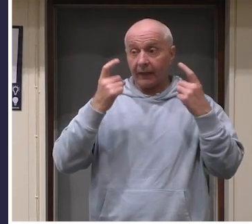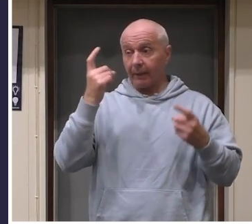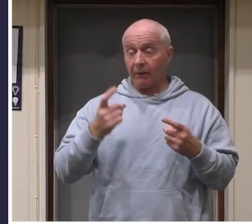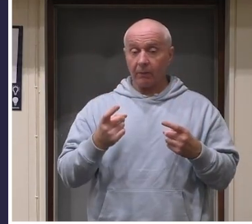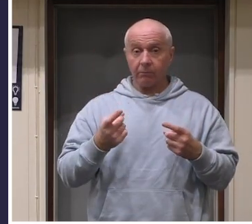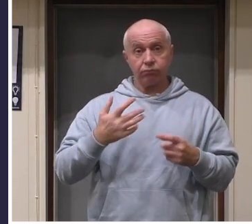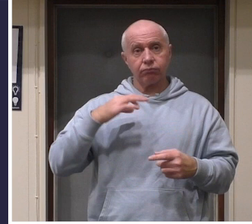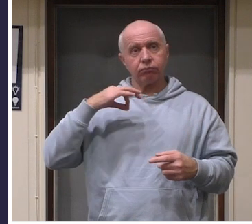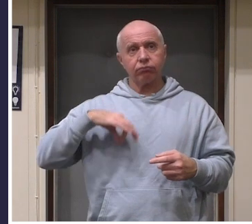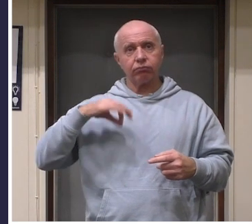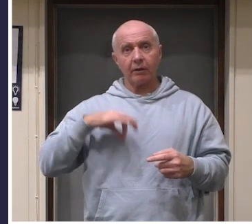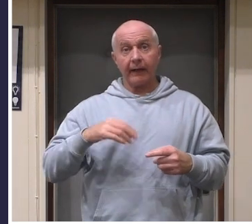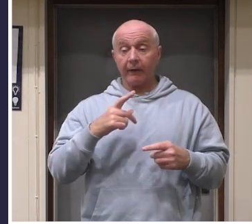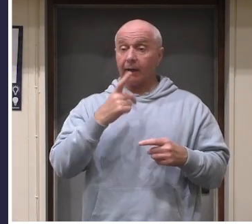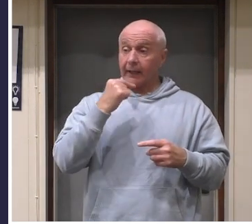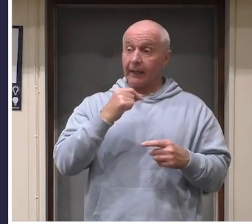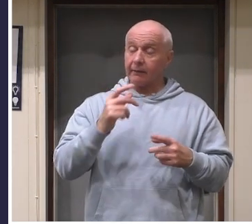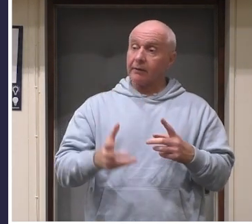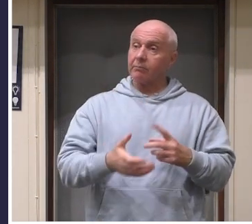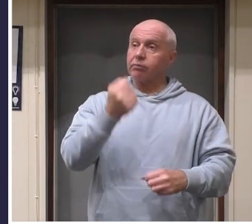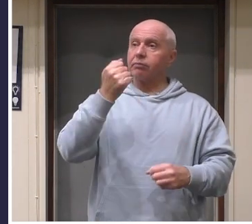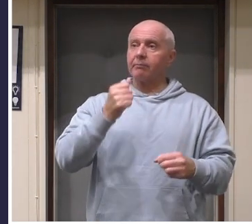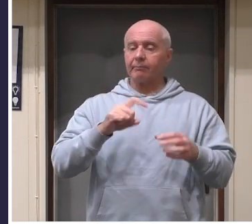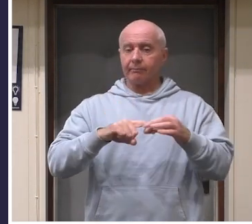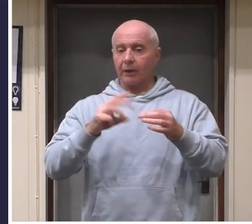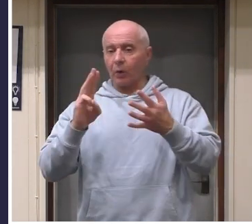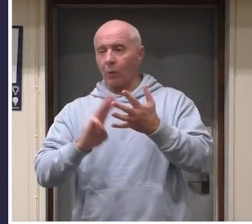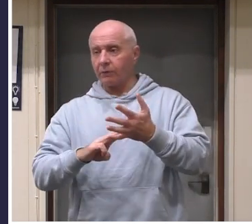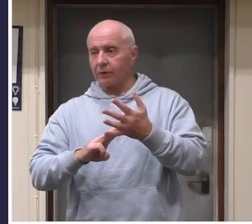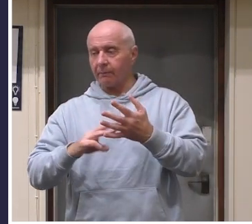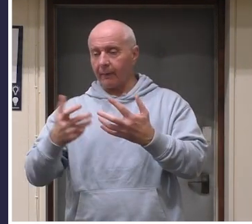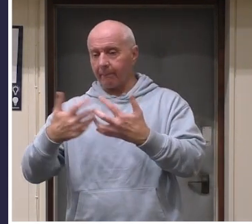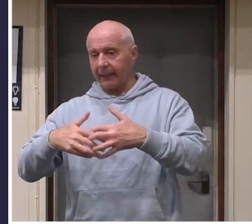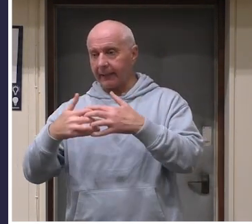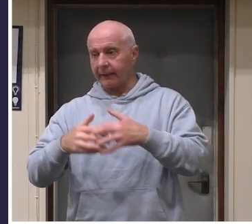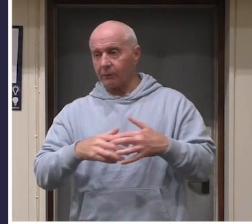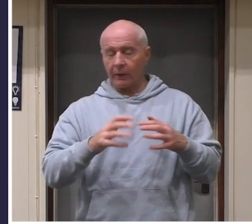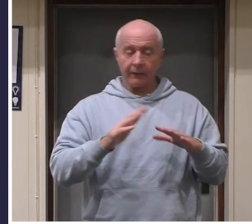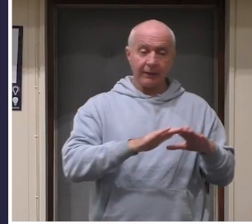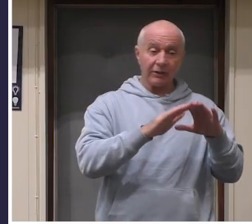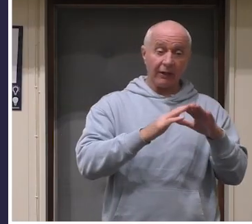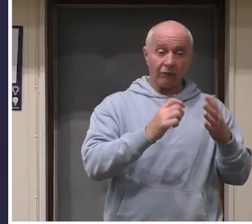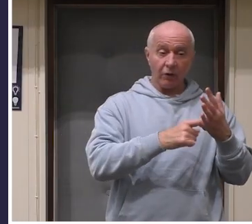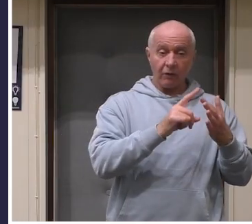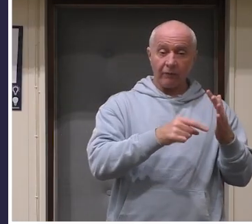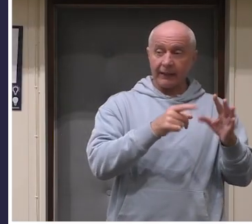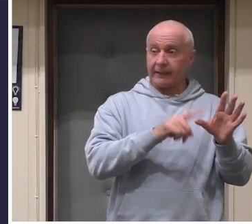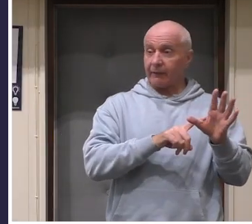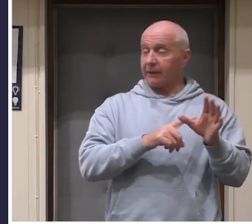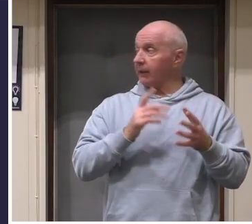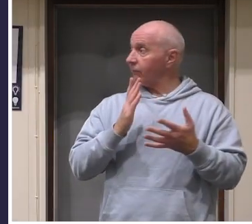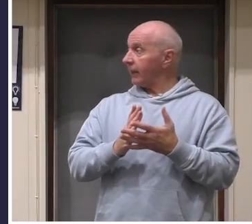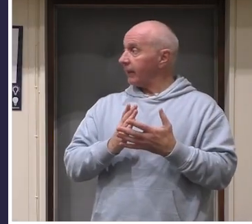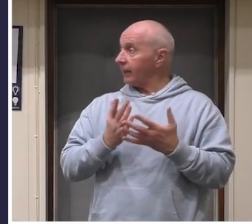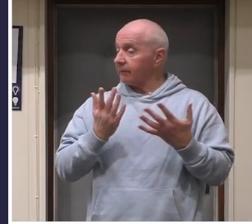off, then we get to reconcile quantum mechanics with general relativity, which is I mean, what other field of research can say